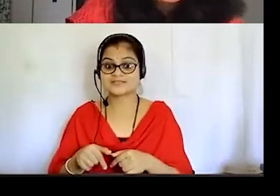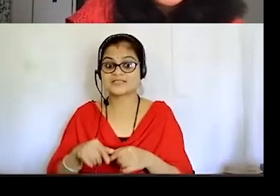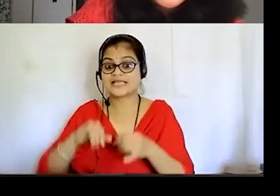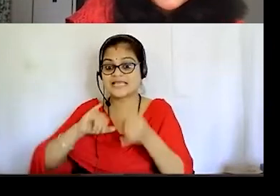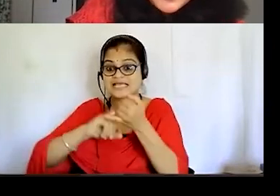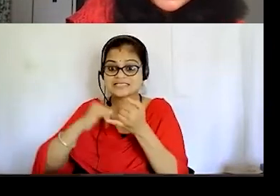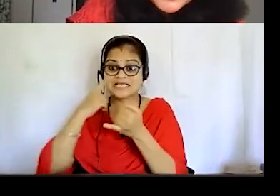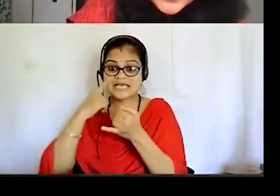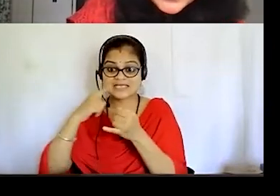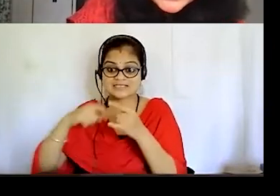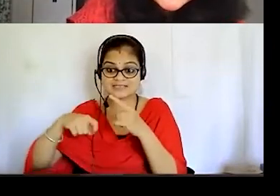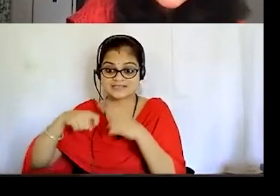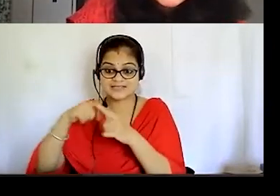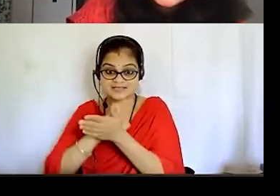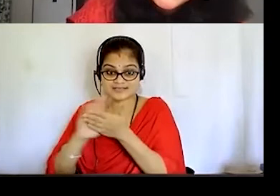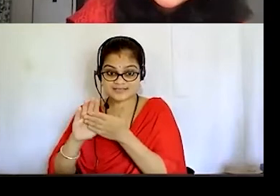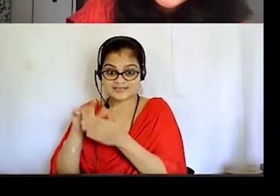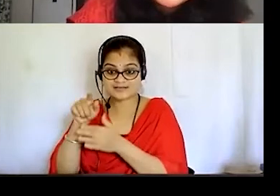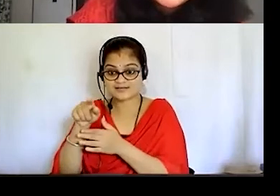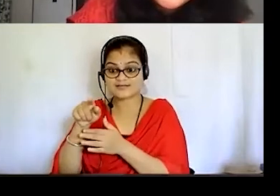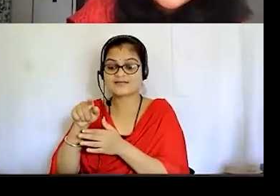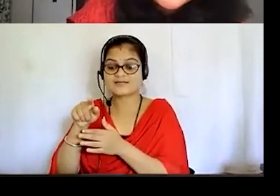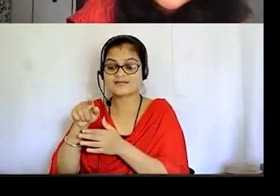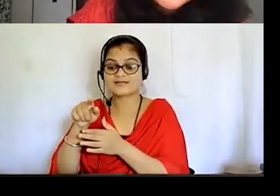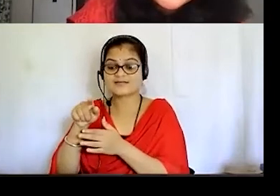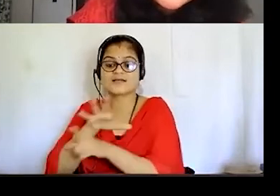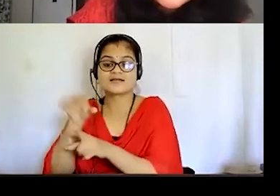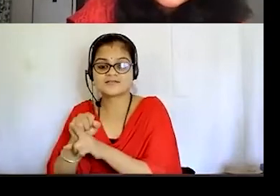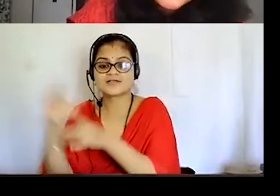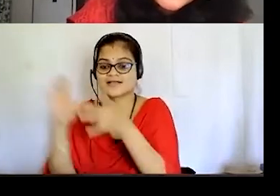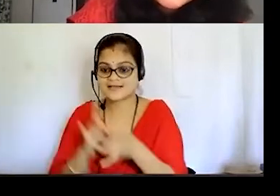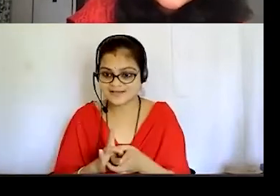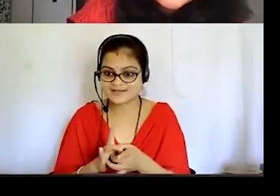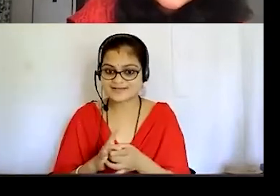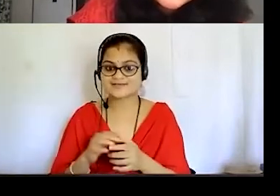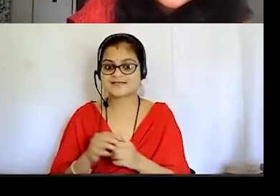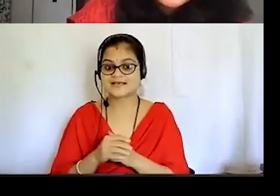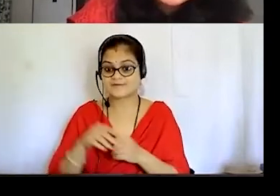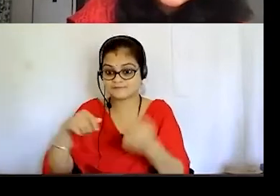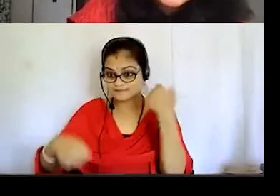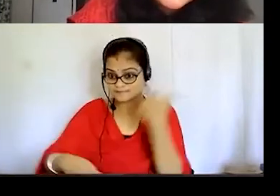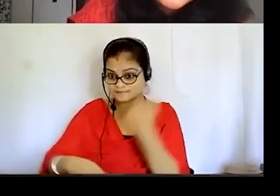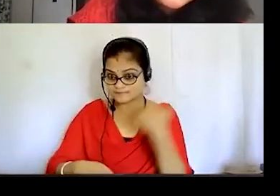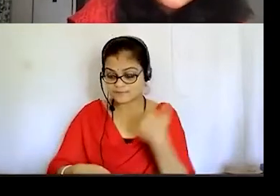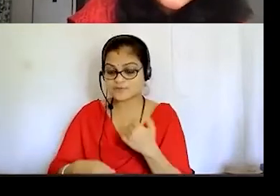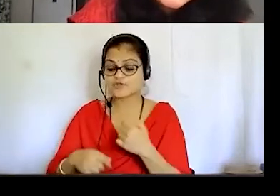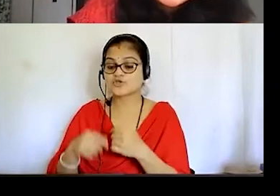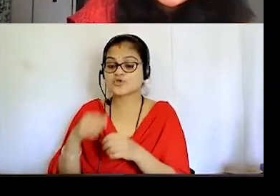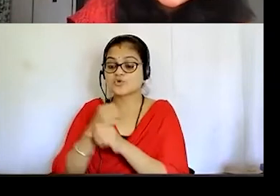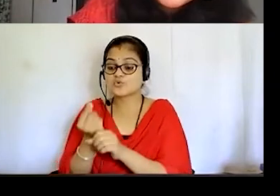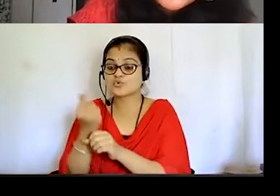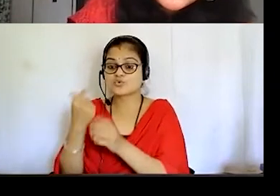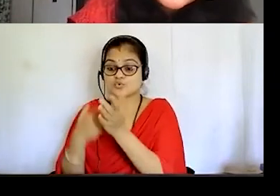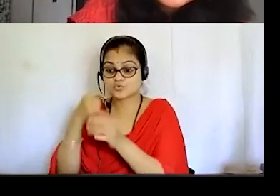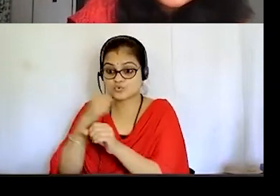The Dilruba musicians were accompanying artists during the recitation of the Guru Bani. It's an